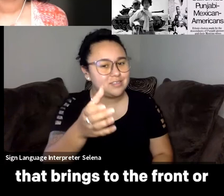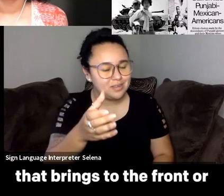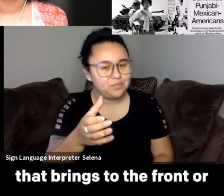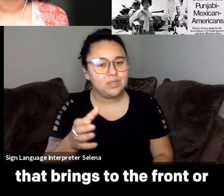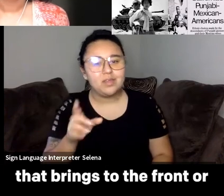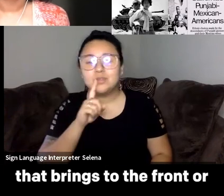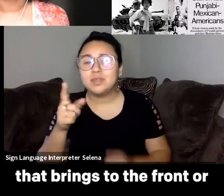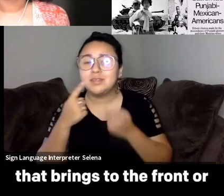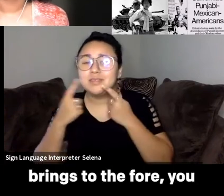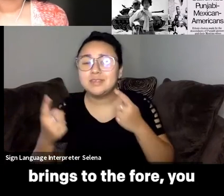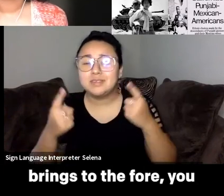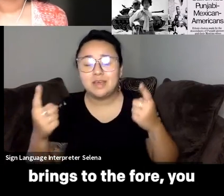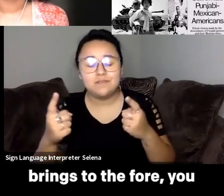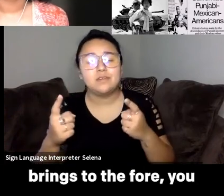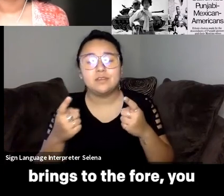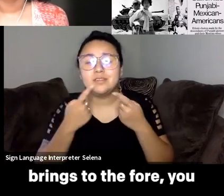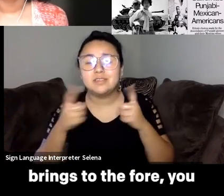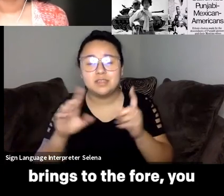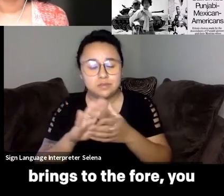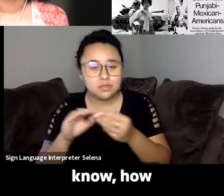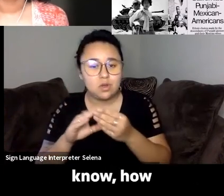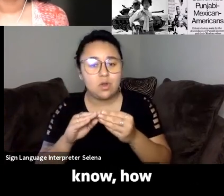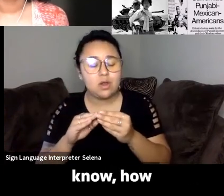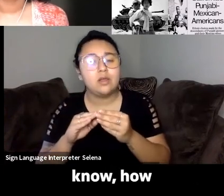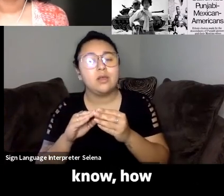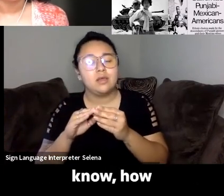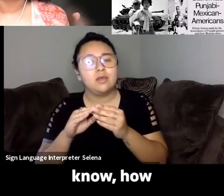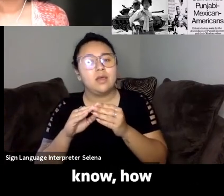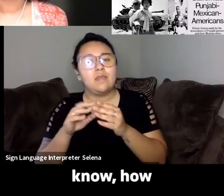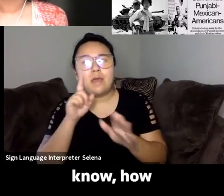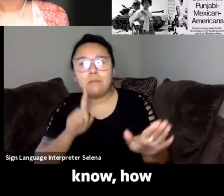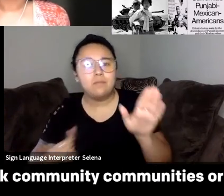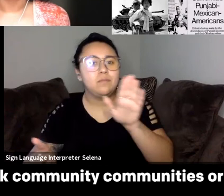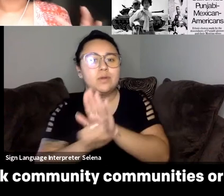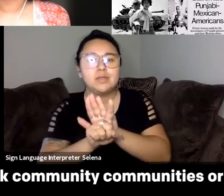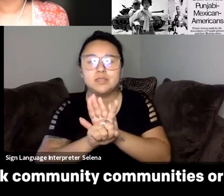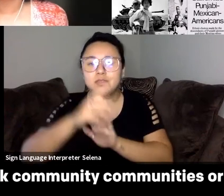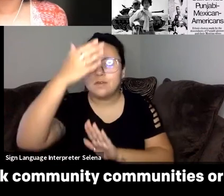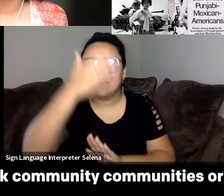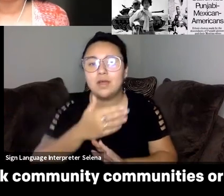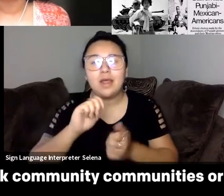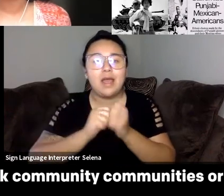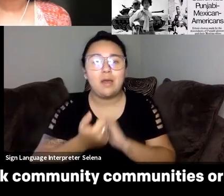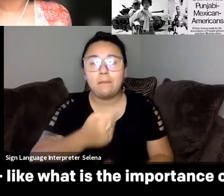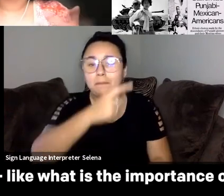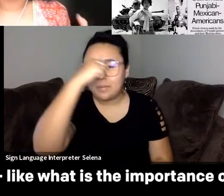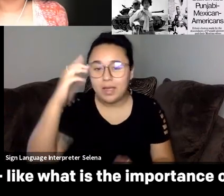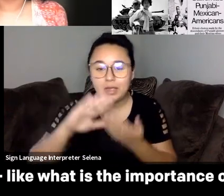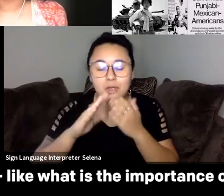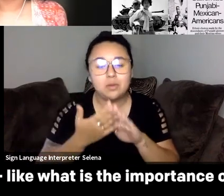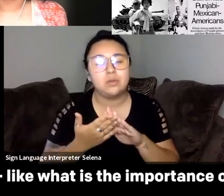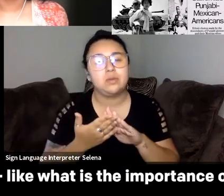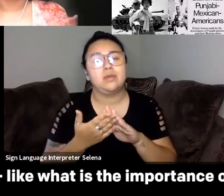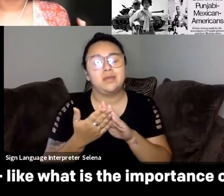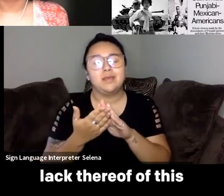to the front or brings to the fore how Black communities, or how, like, what is